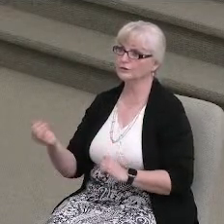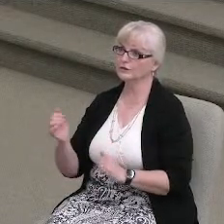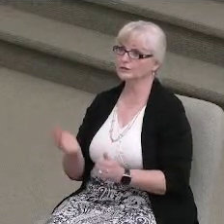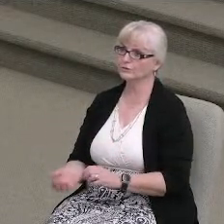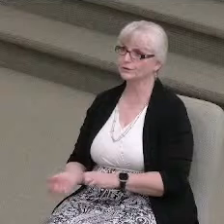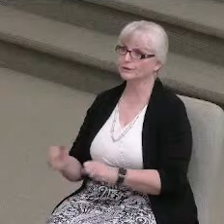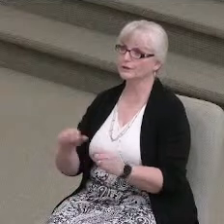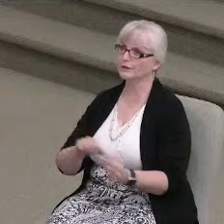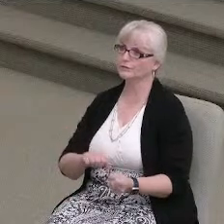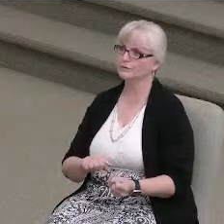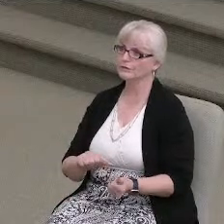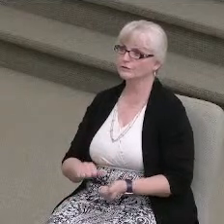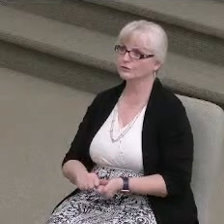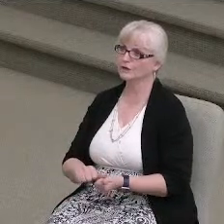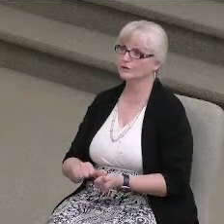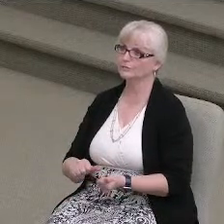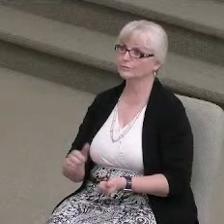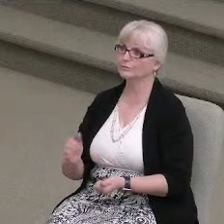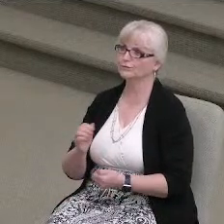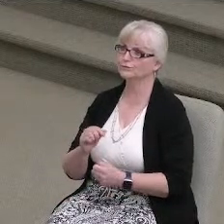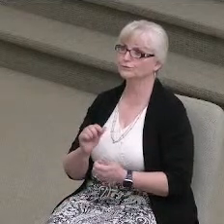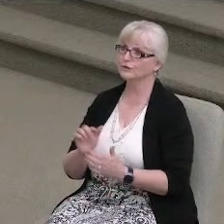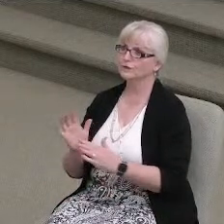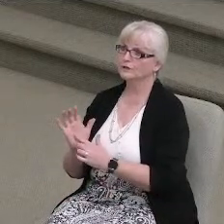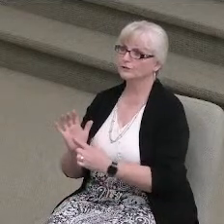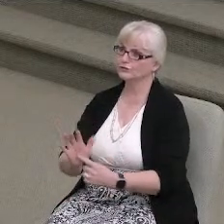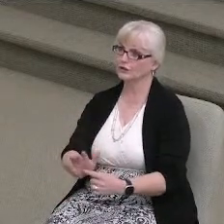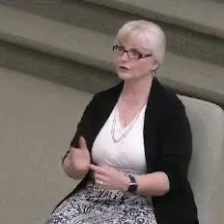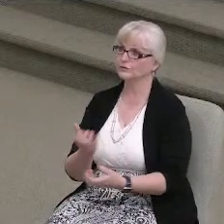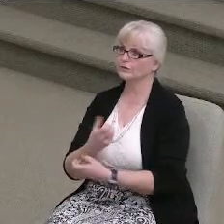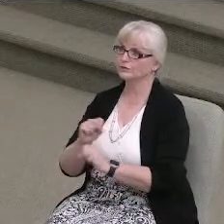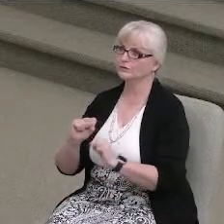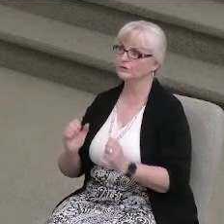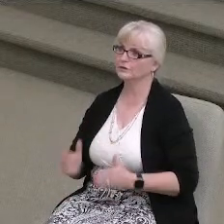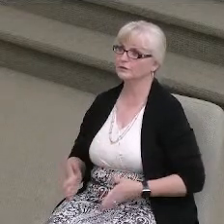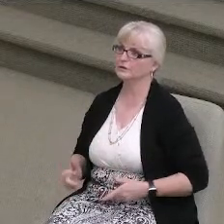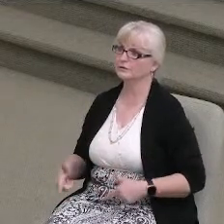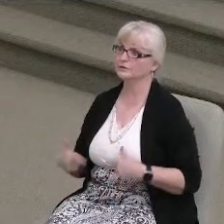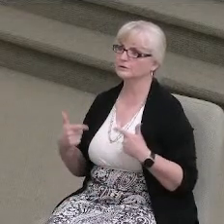empty grave is there to prove my Savior